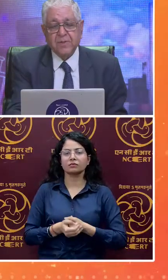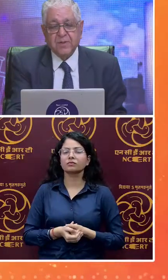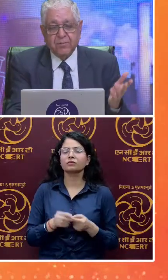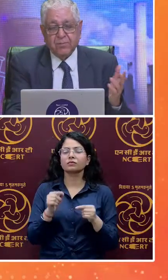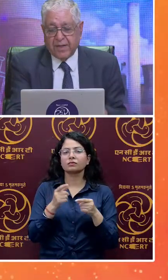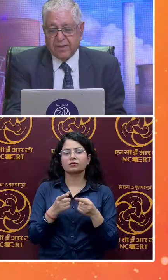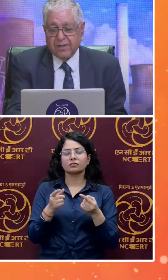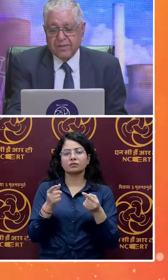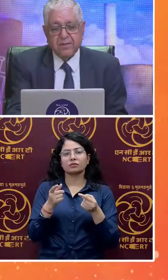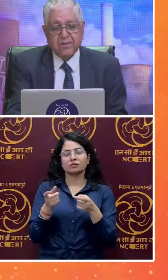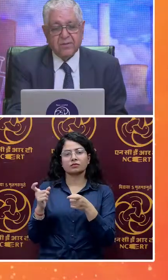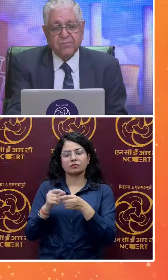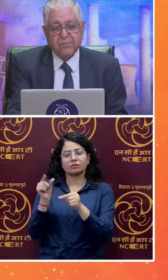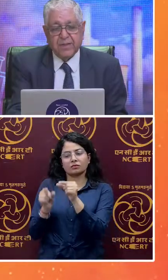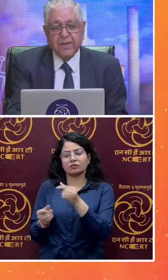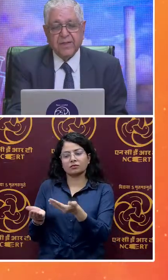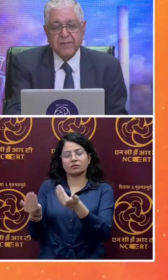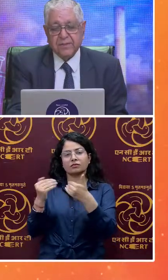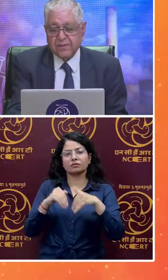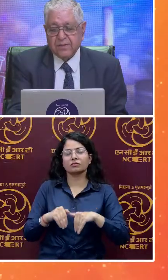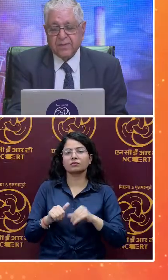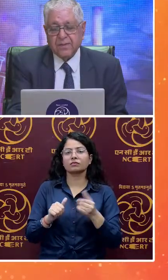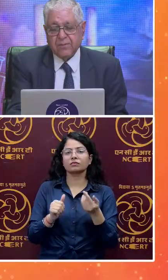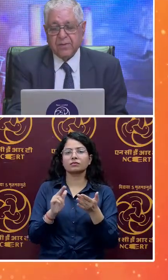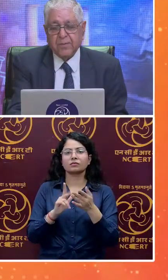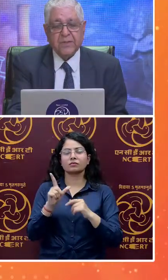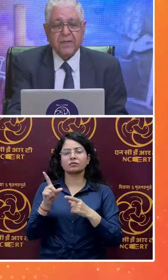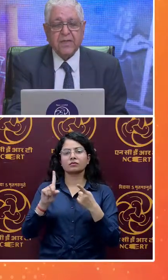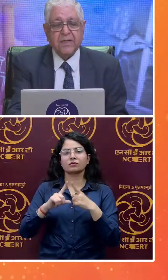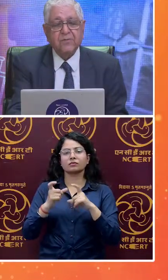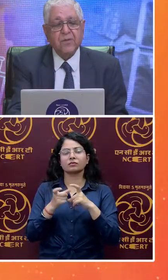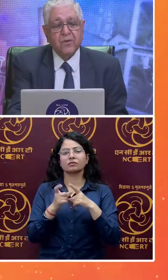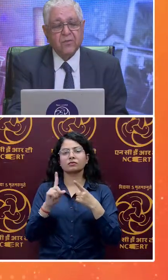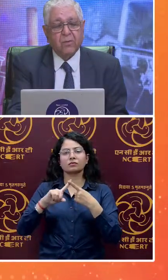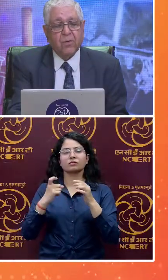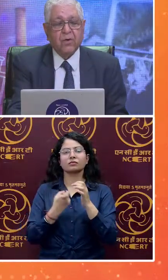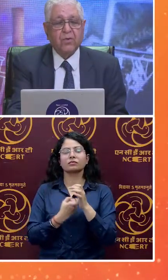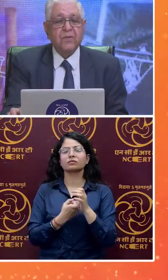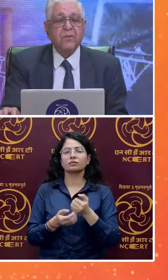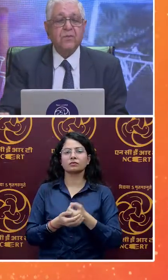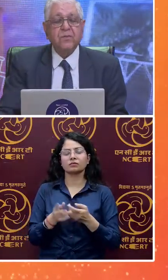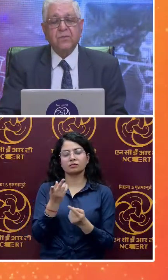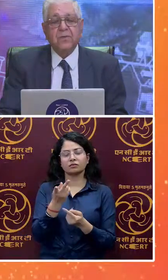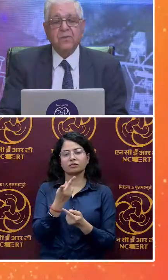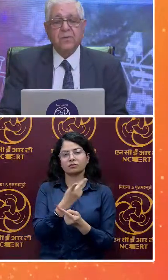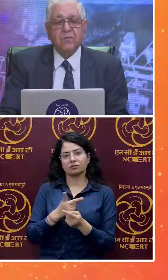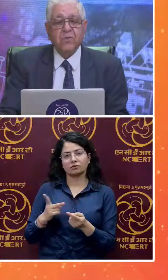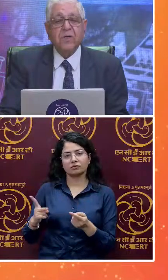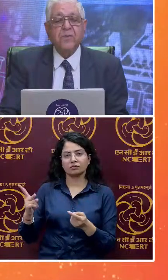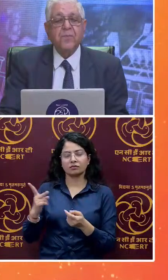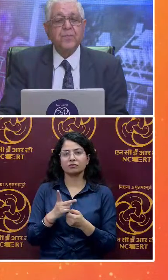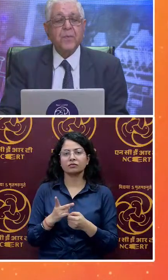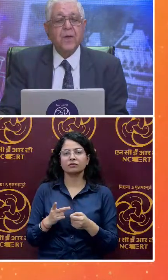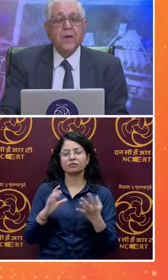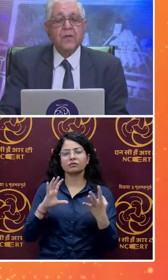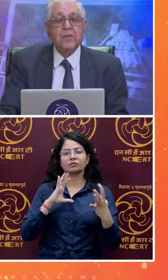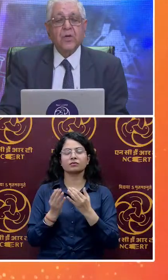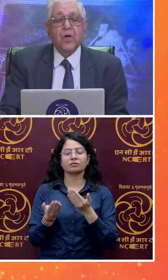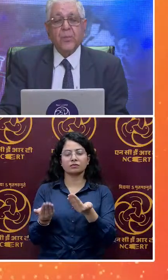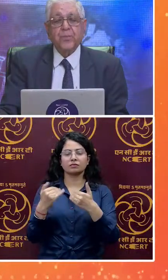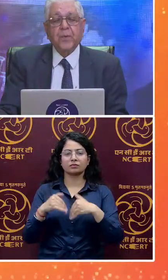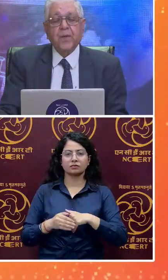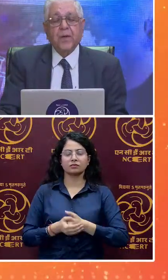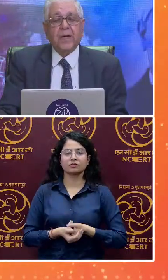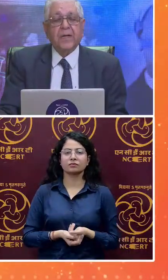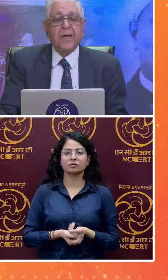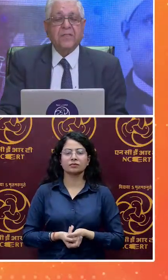attended by leaders and representatives from all over the world.